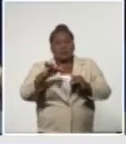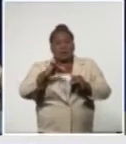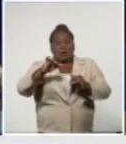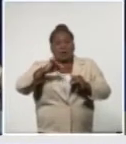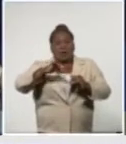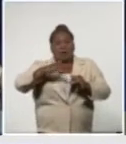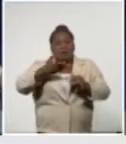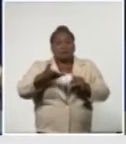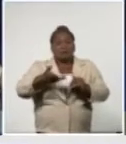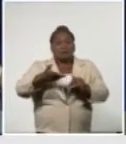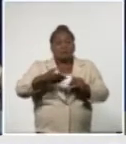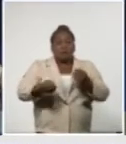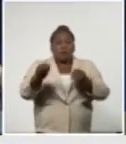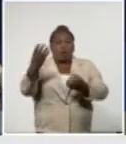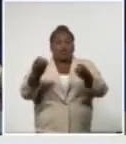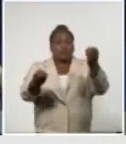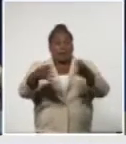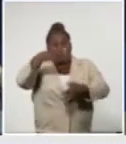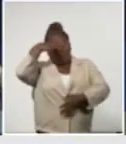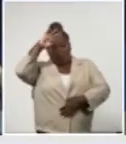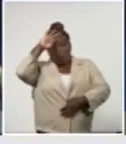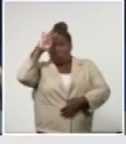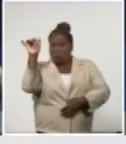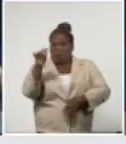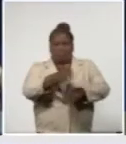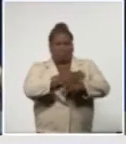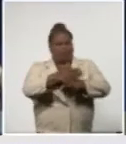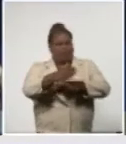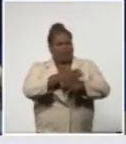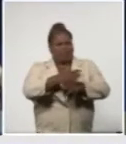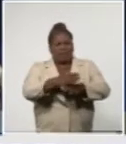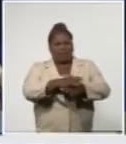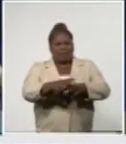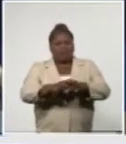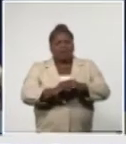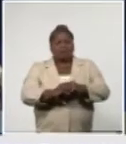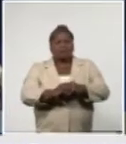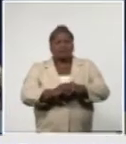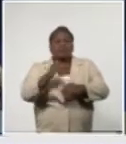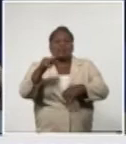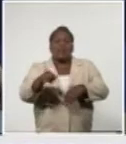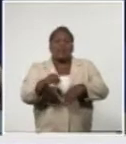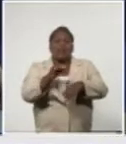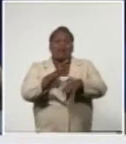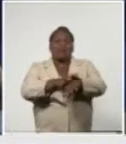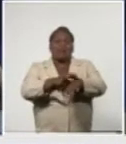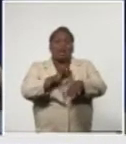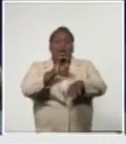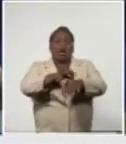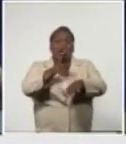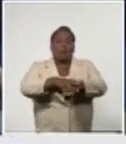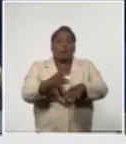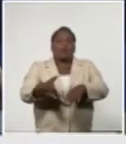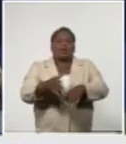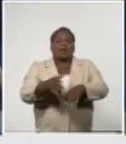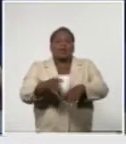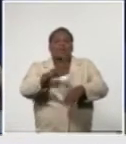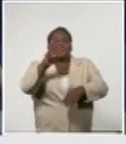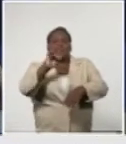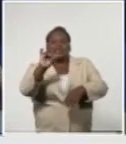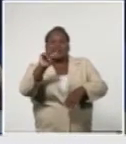the outbreaks we have had previously of diseases such as dengue fever,